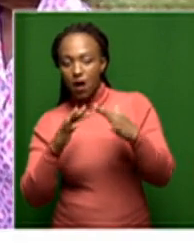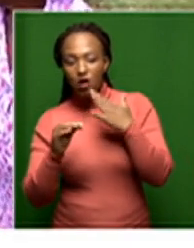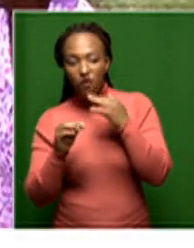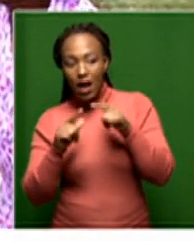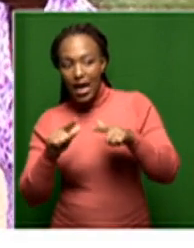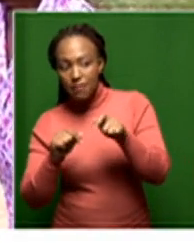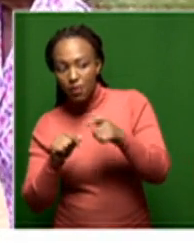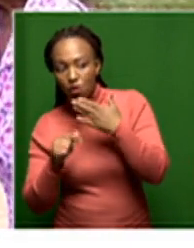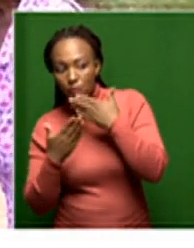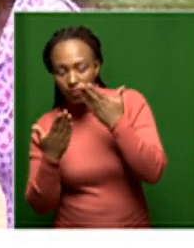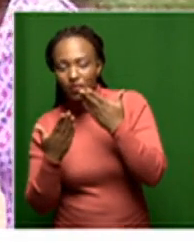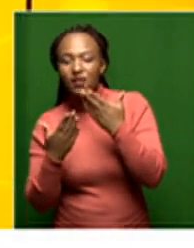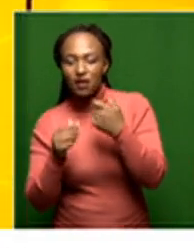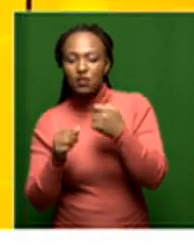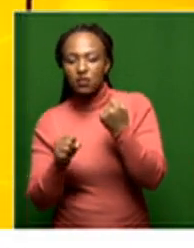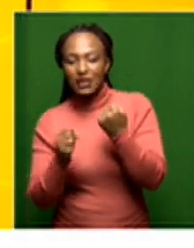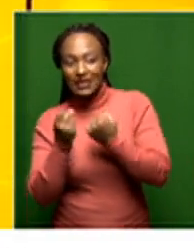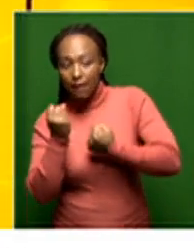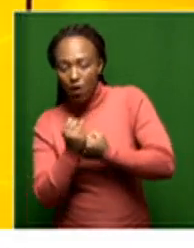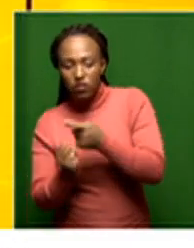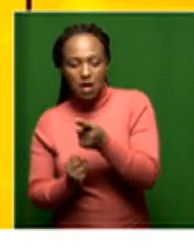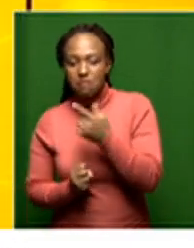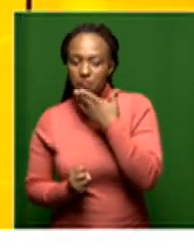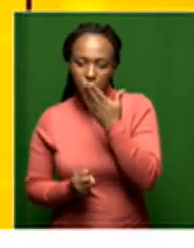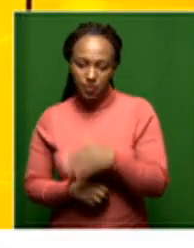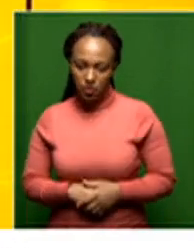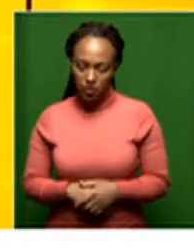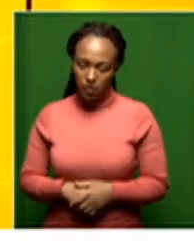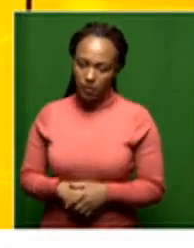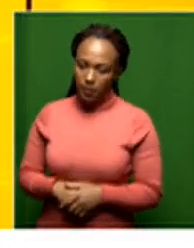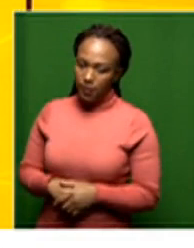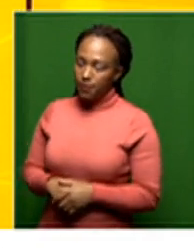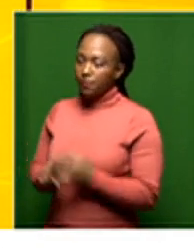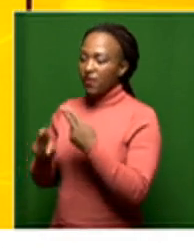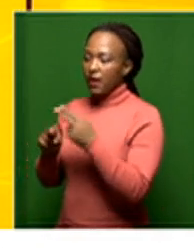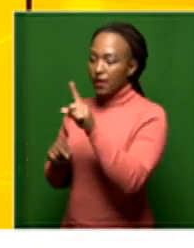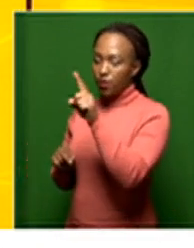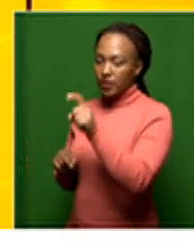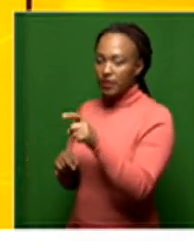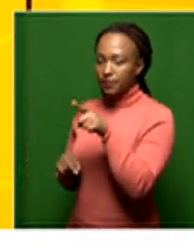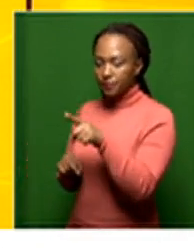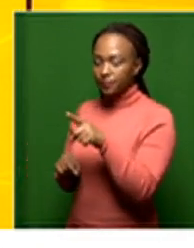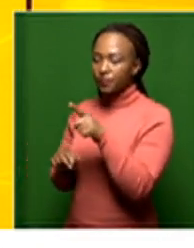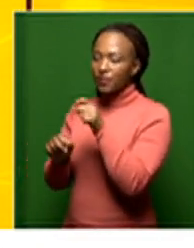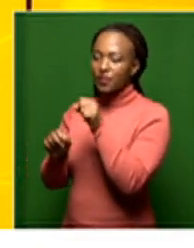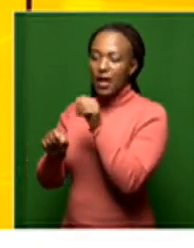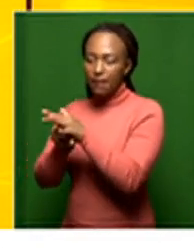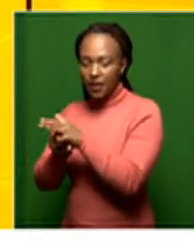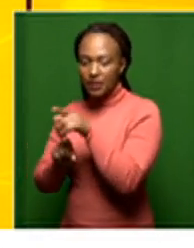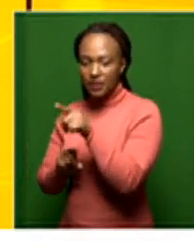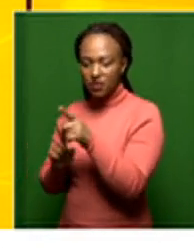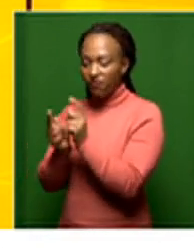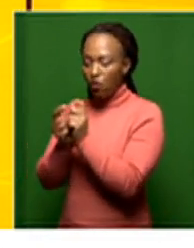landless. And just a final question, Advocate Ngcukaitobi, with regard to the implications of